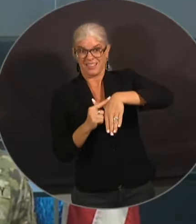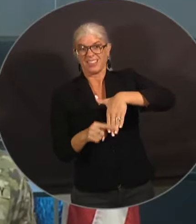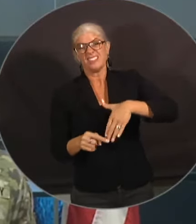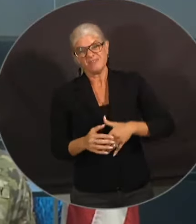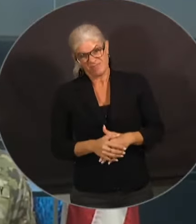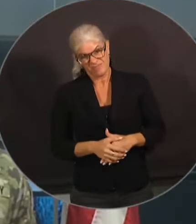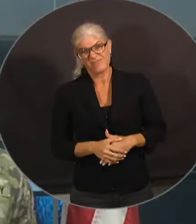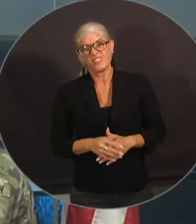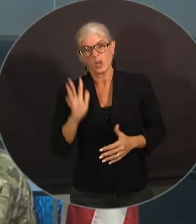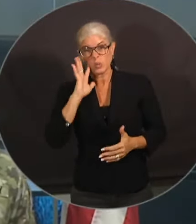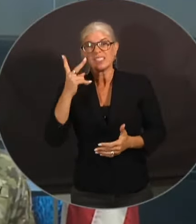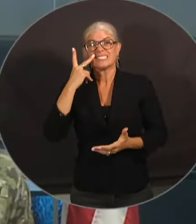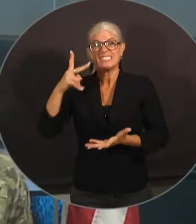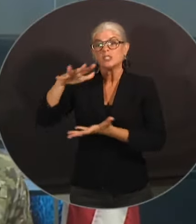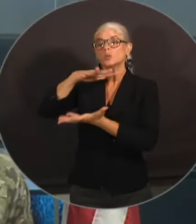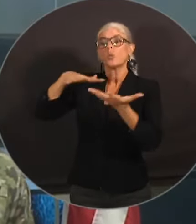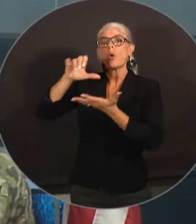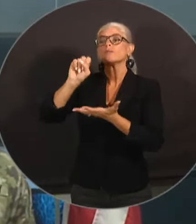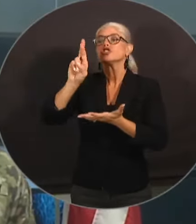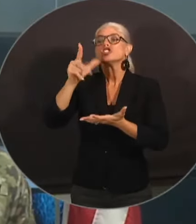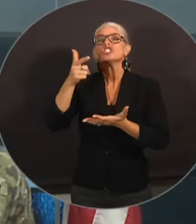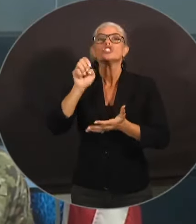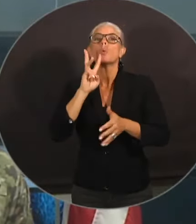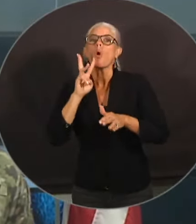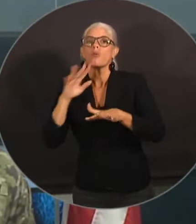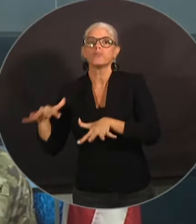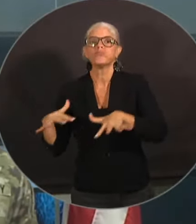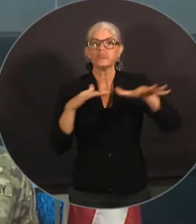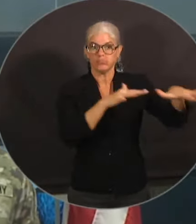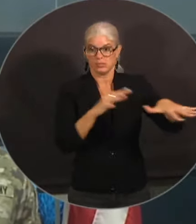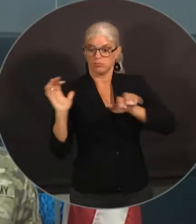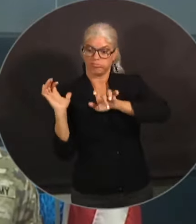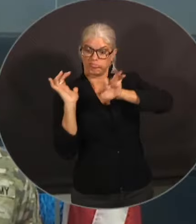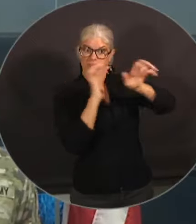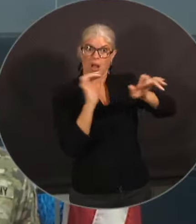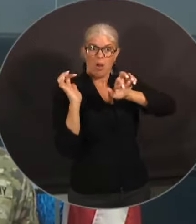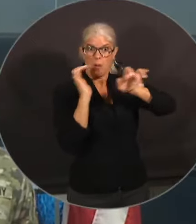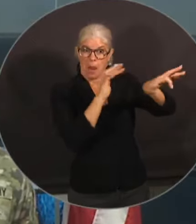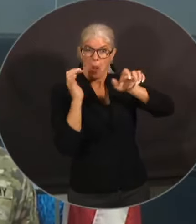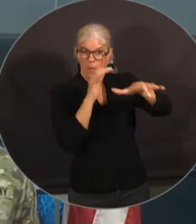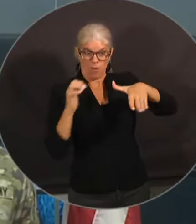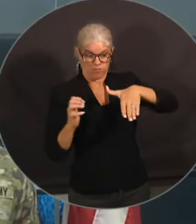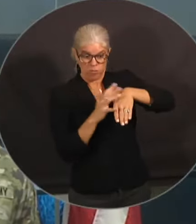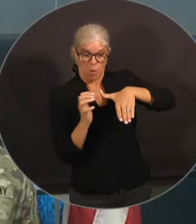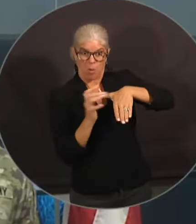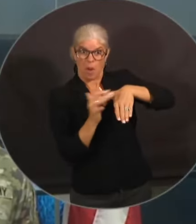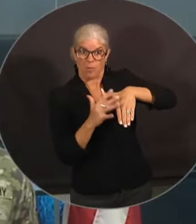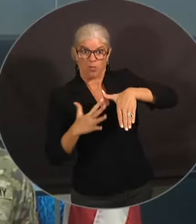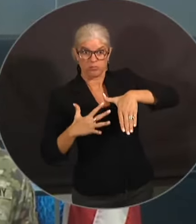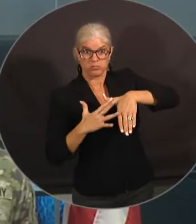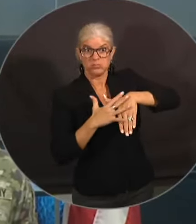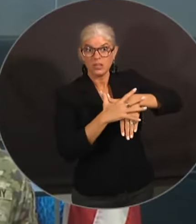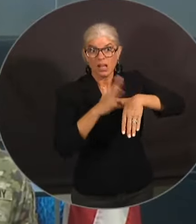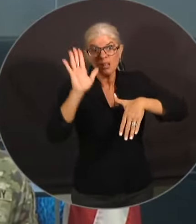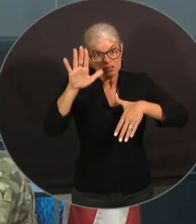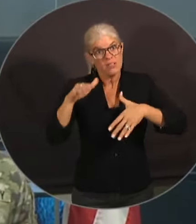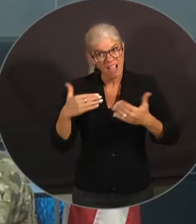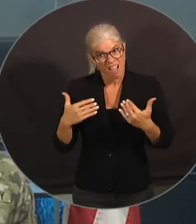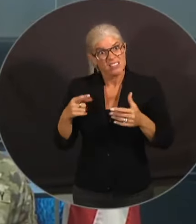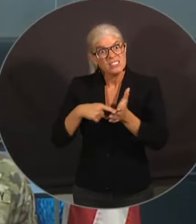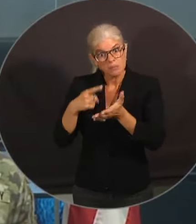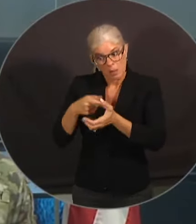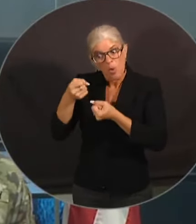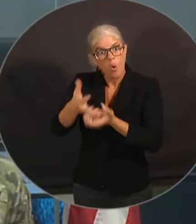electric vehicles, when they have the saltwater intrusion, that has generated fires in the past, and those are very difficult fires to put